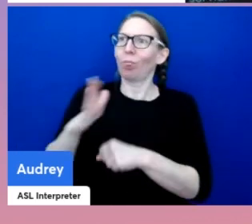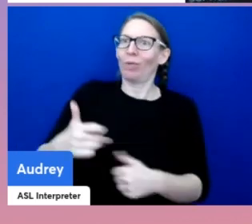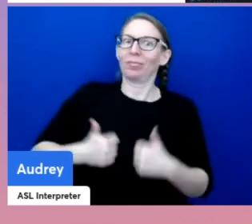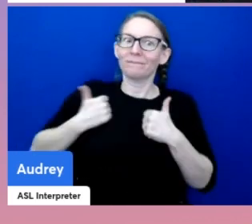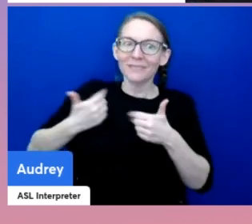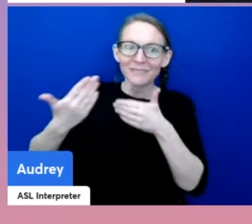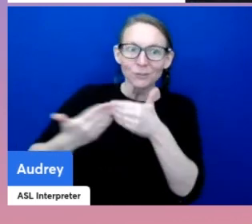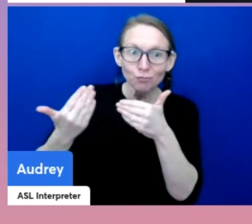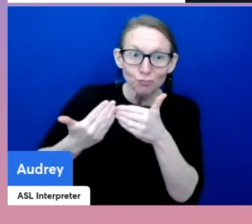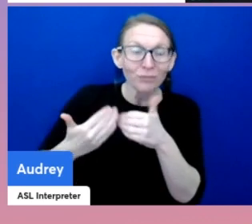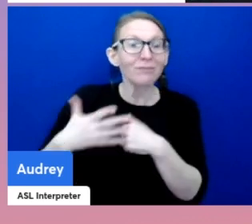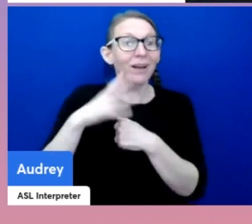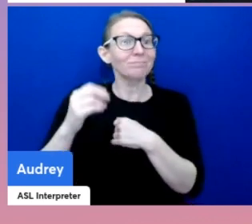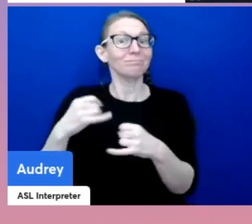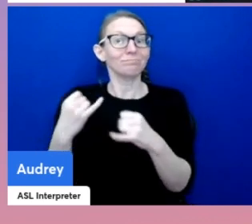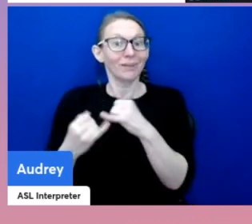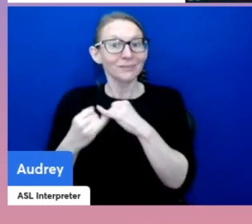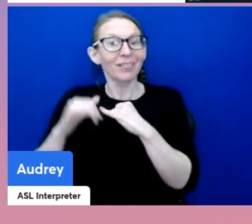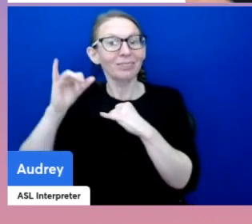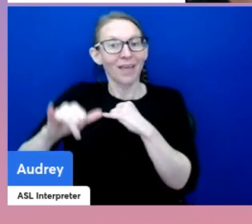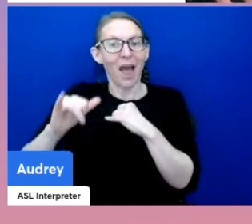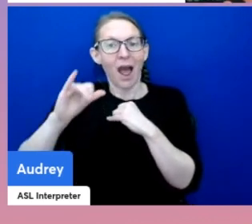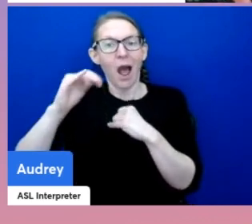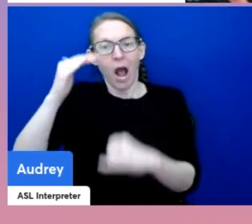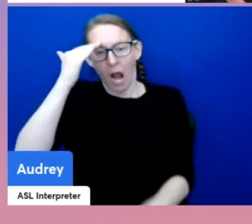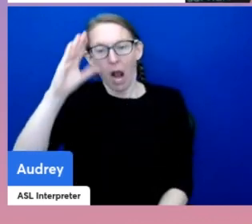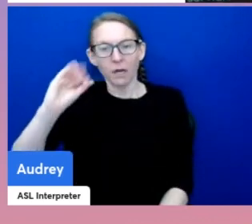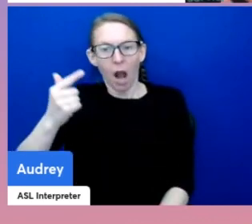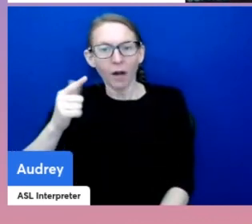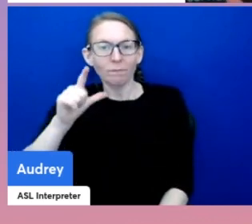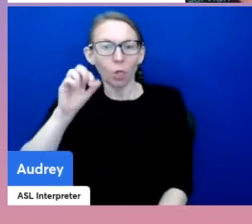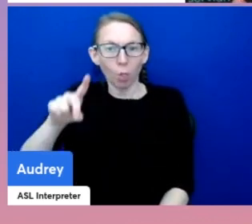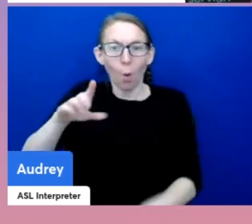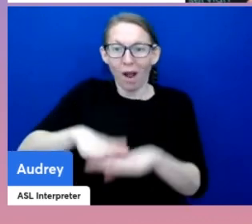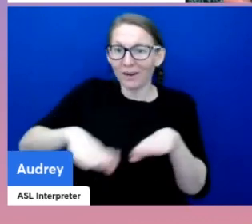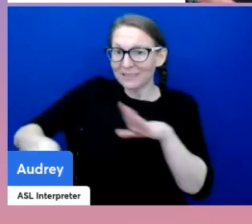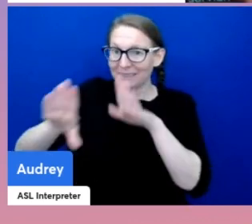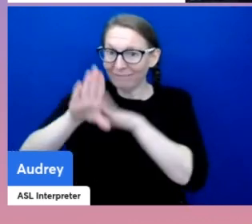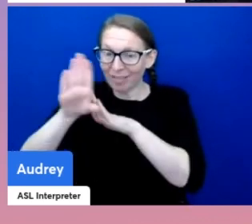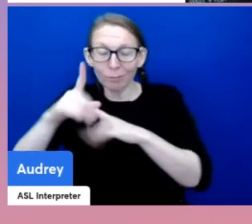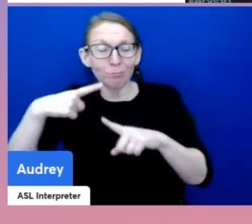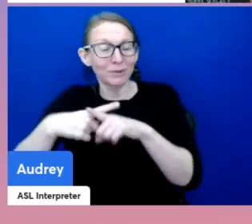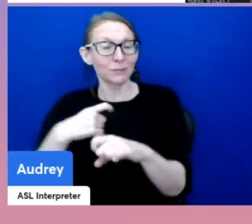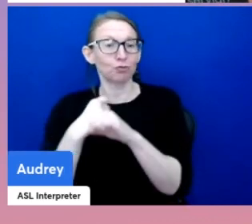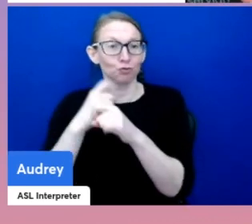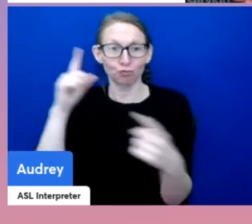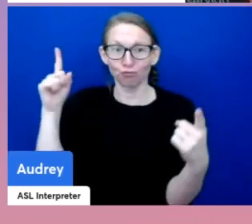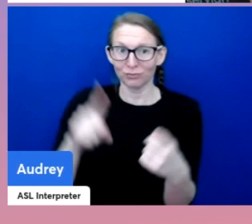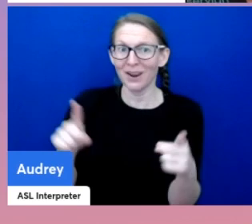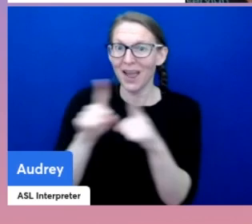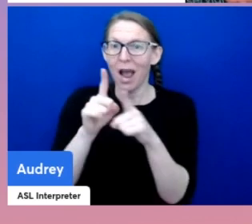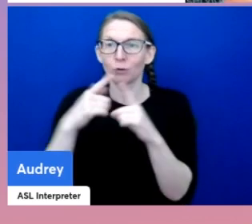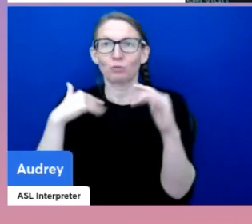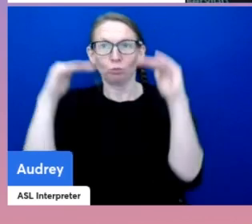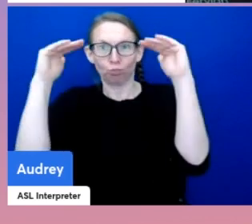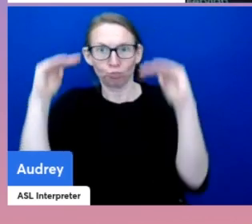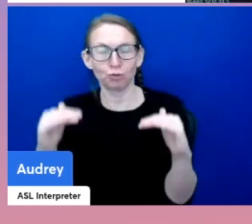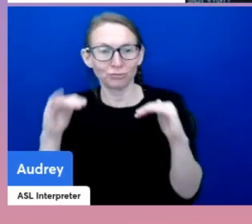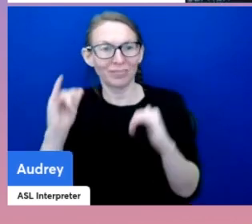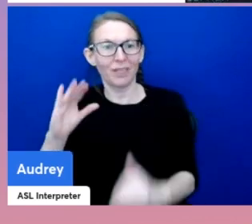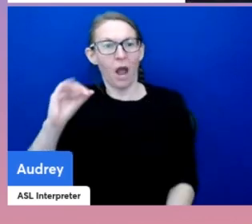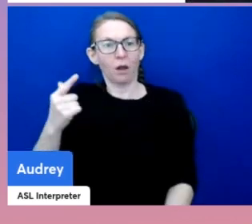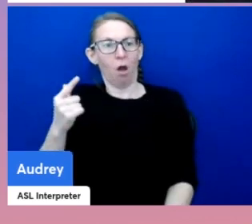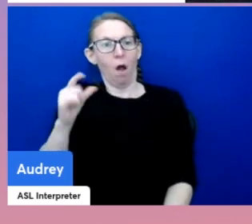And finally, the cognitive load on both the developers and the security team has decreased as we've pushed that cognitive load down into our